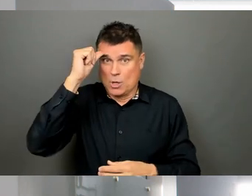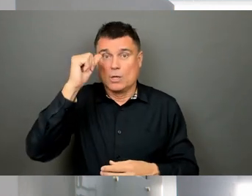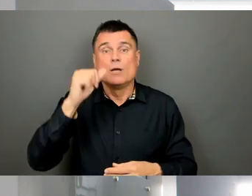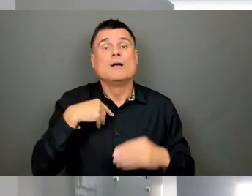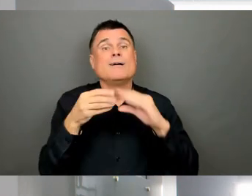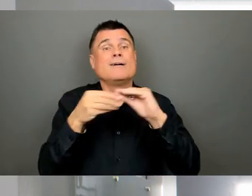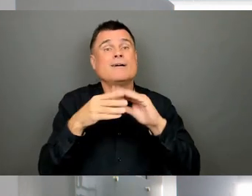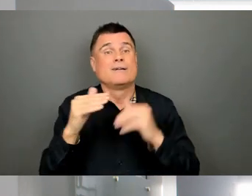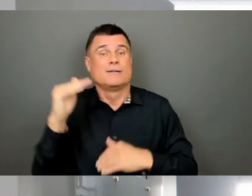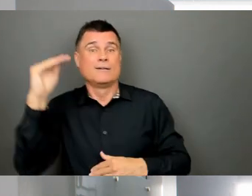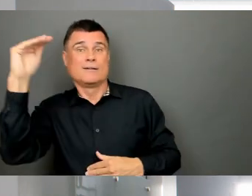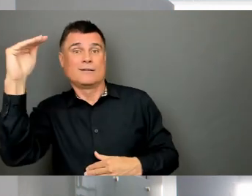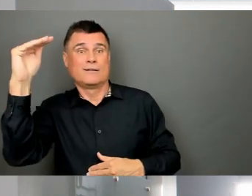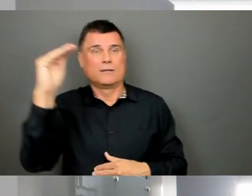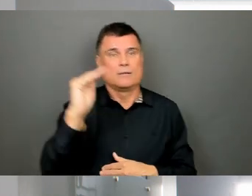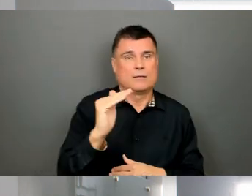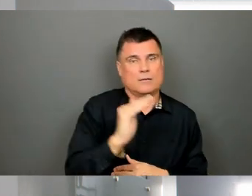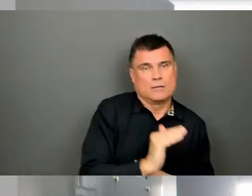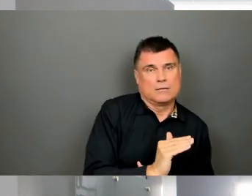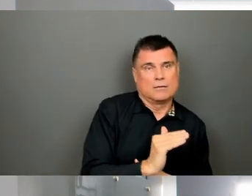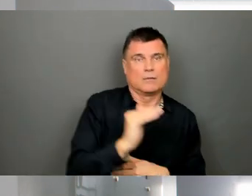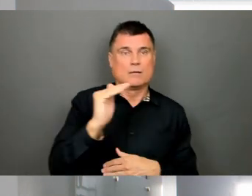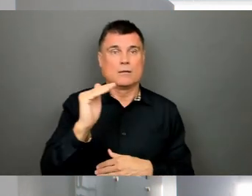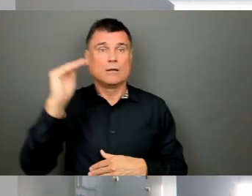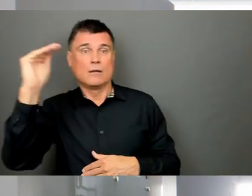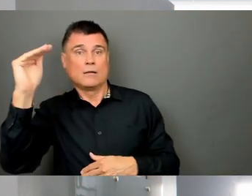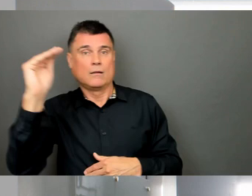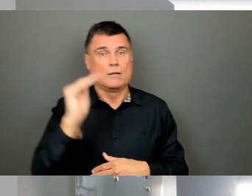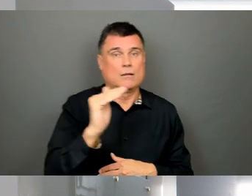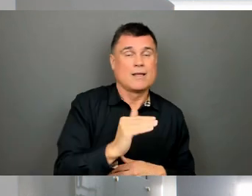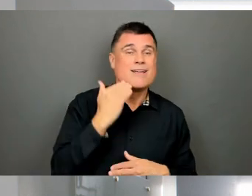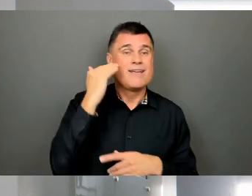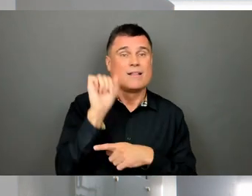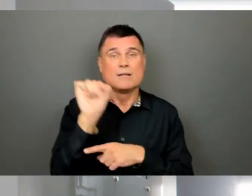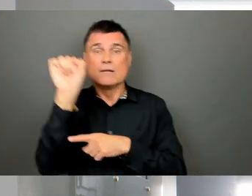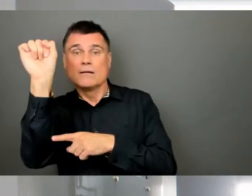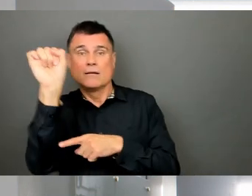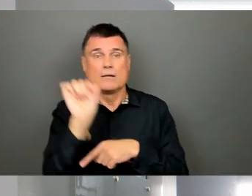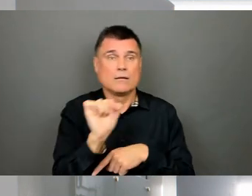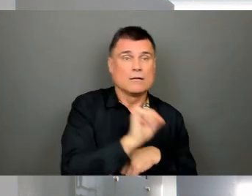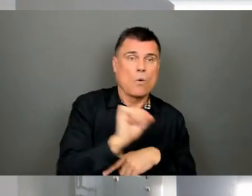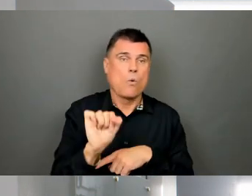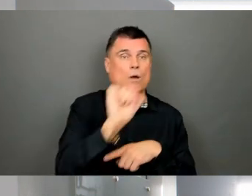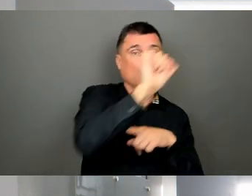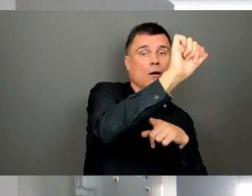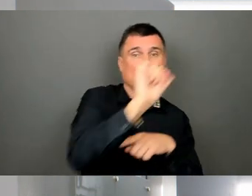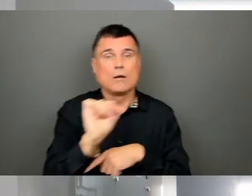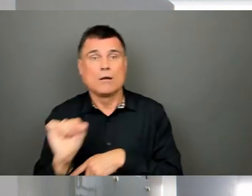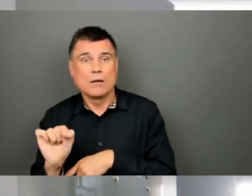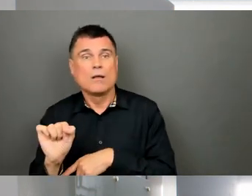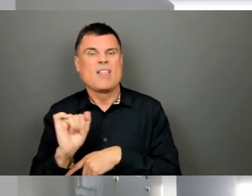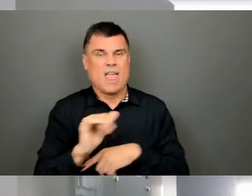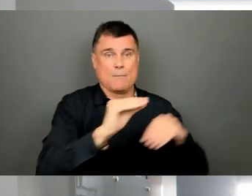So remember when we talked about levels in hip hop? So you can get lower if you want. You can go to side, going out to the side. You can move around the floor.